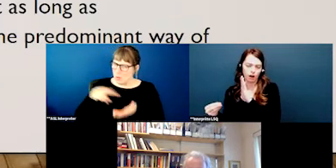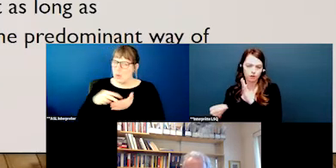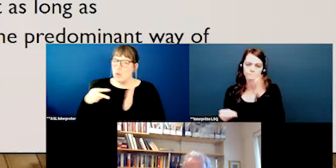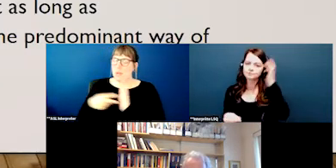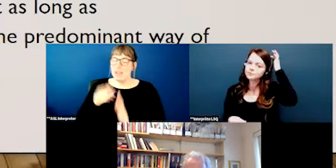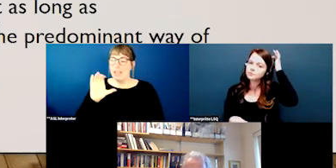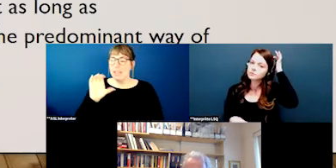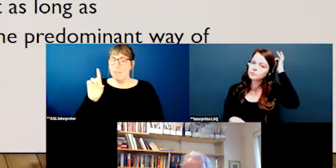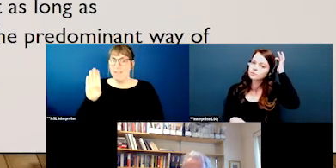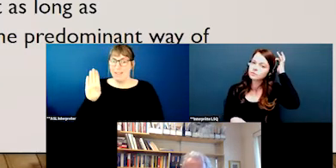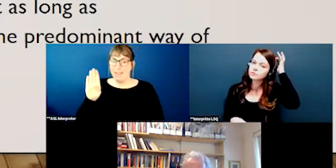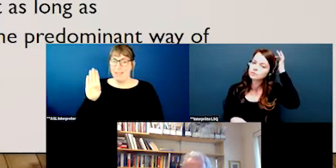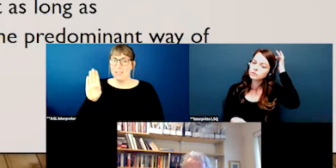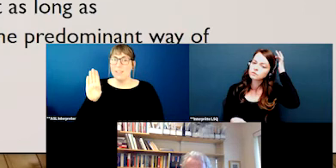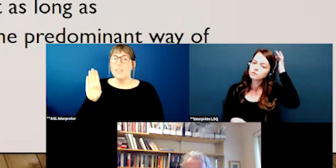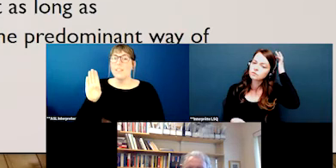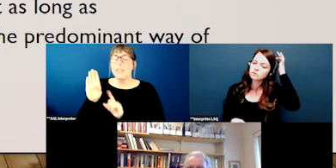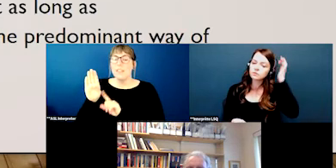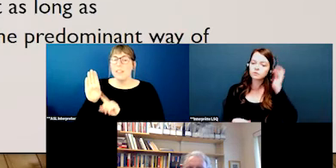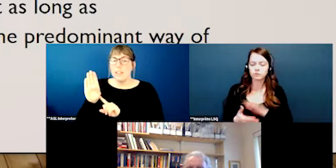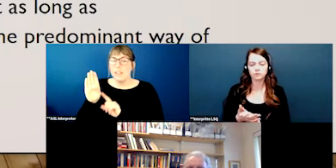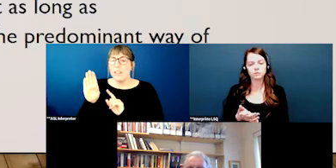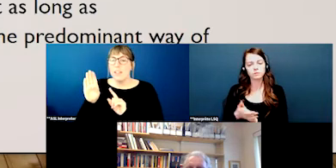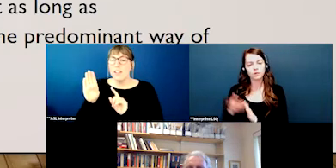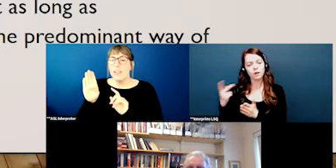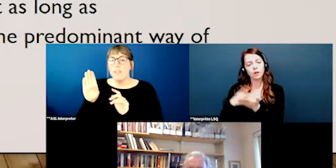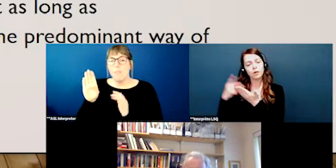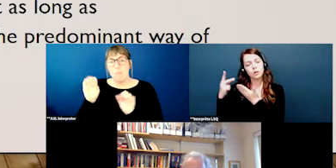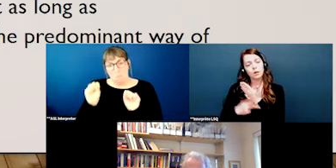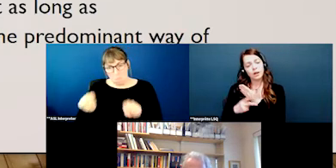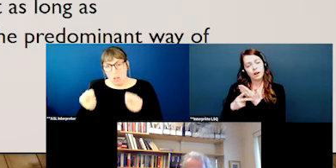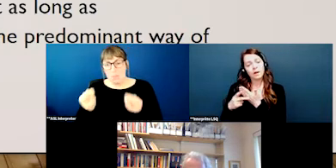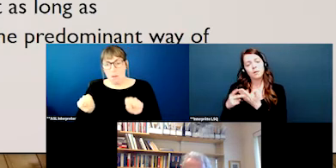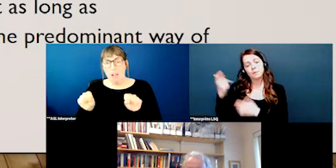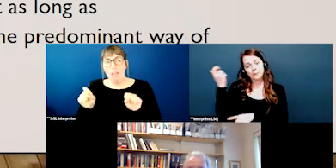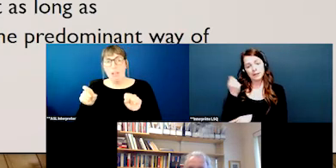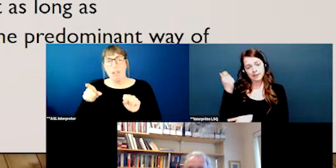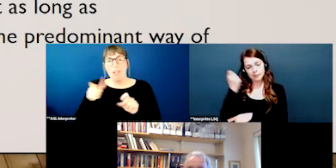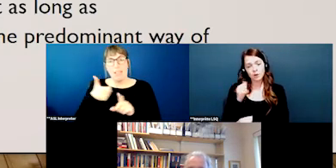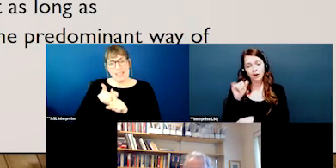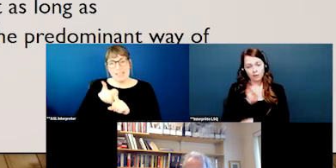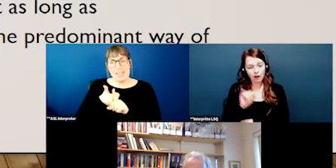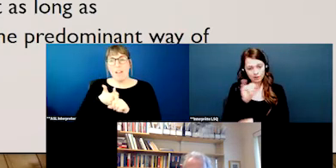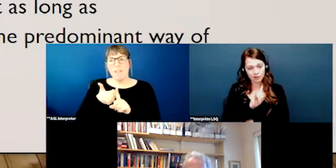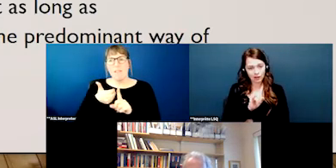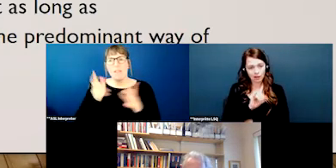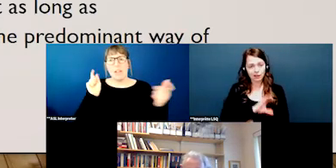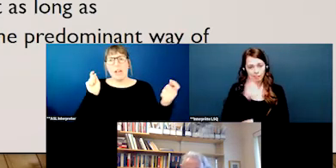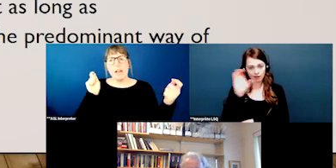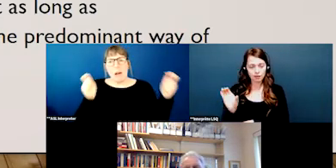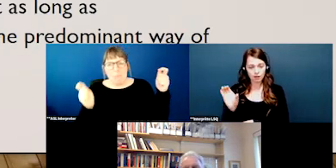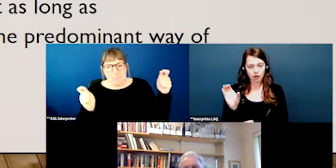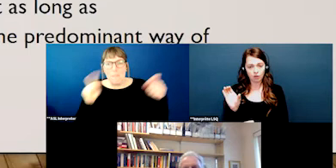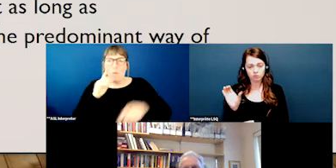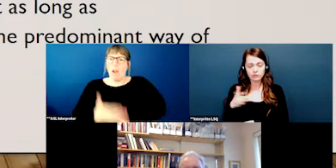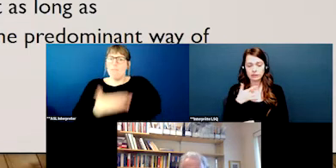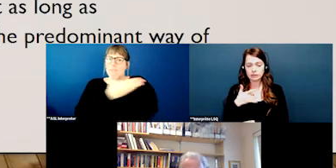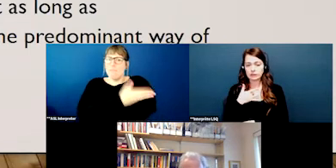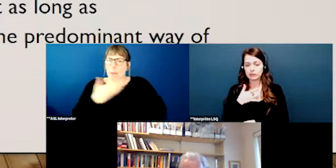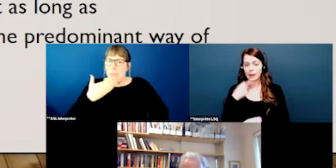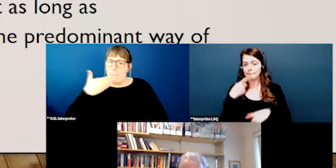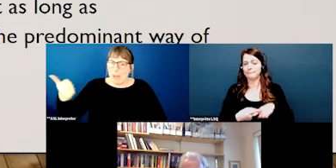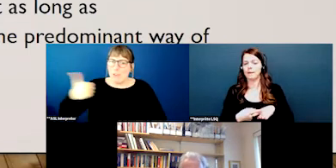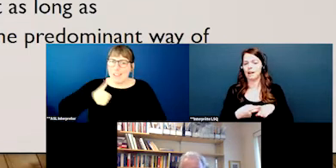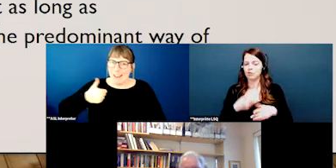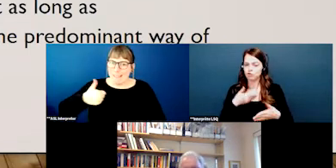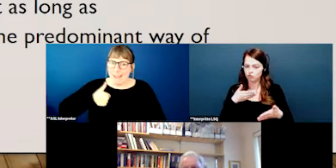Disability Benefit could have the promise of being a midway point in creating a better Canada, as opposed to